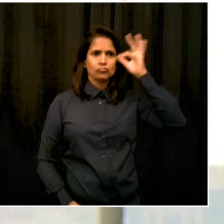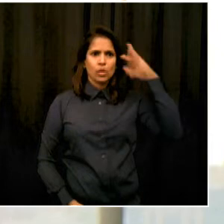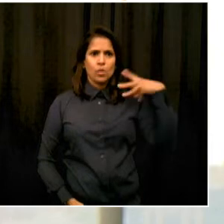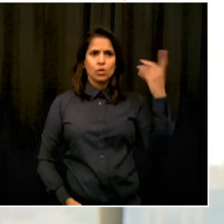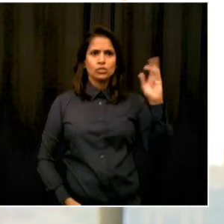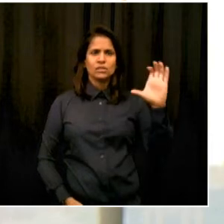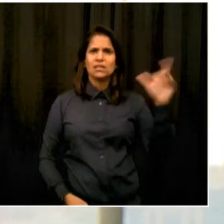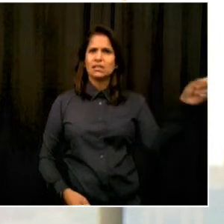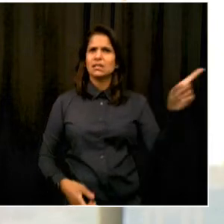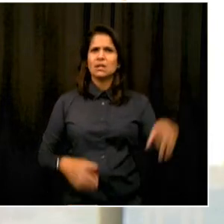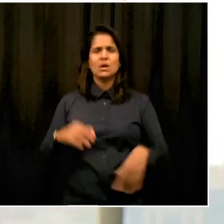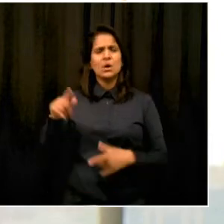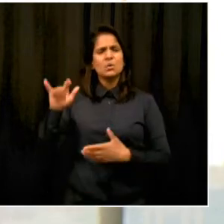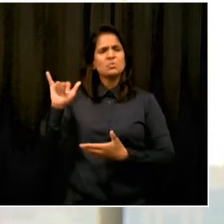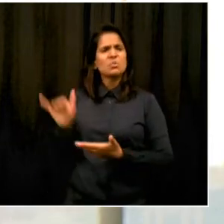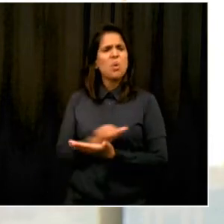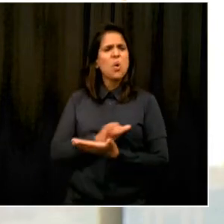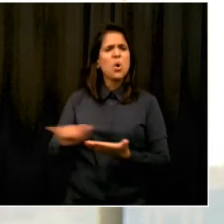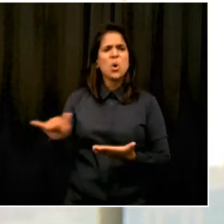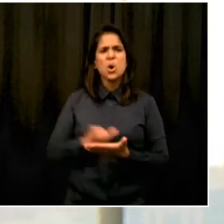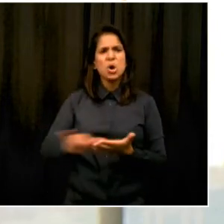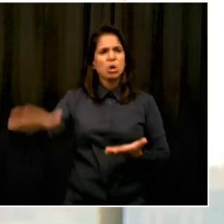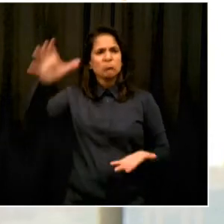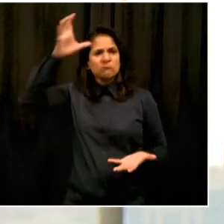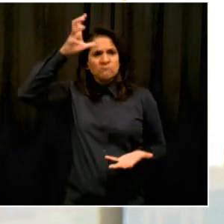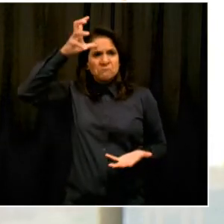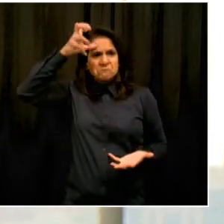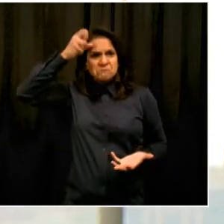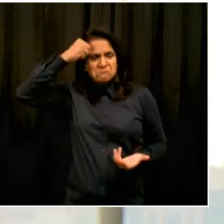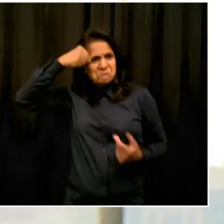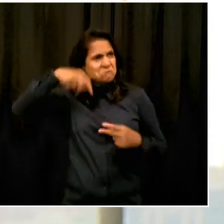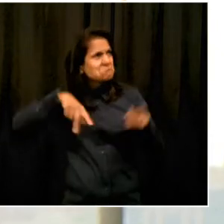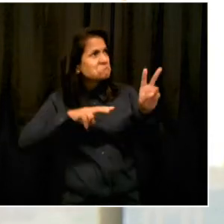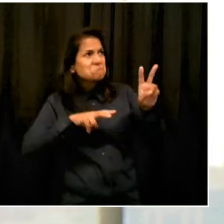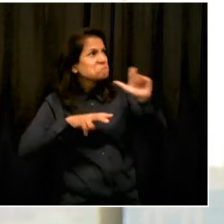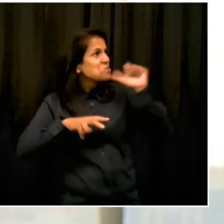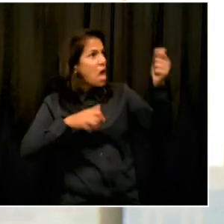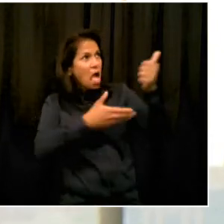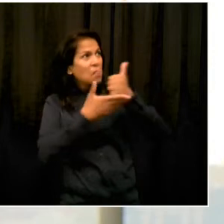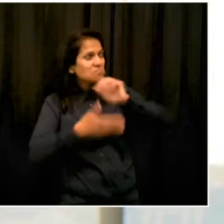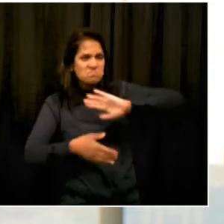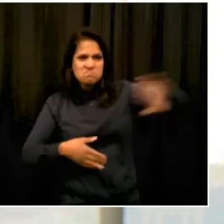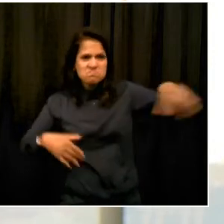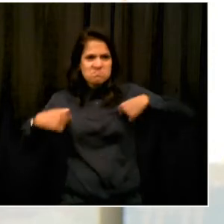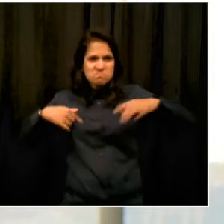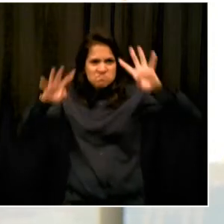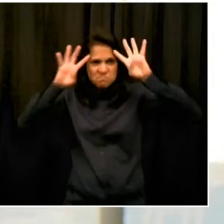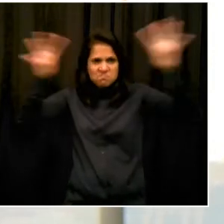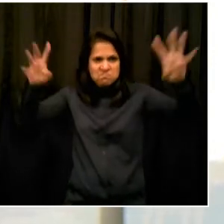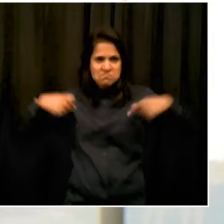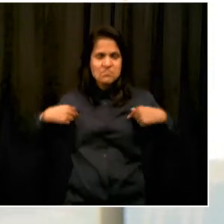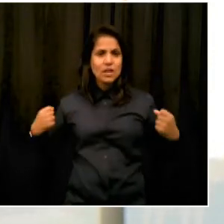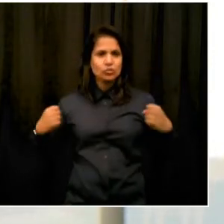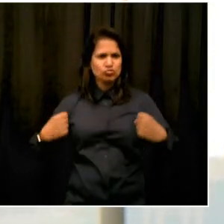day we should reflect upon those heroes, particularly our healthcare heroes, because they